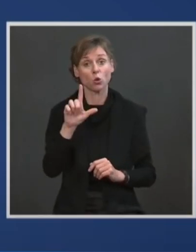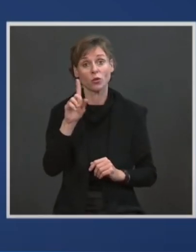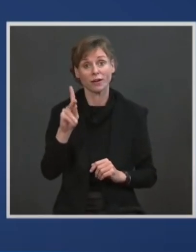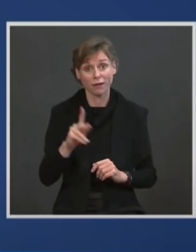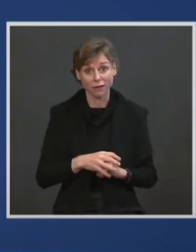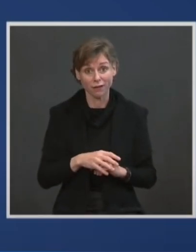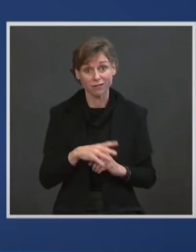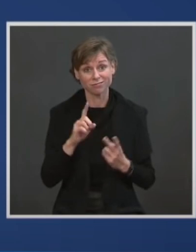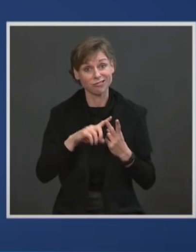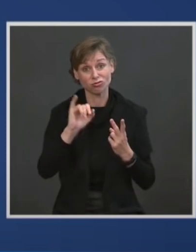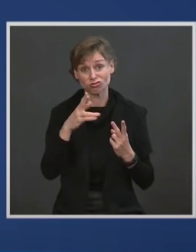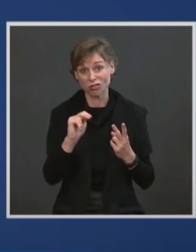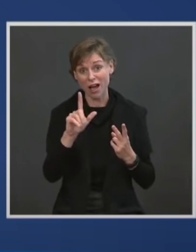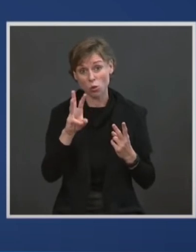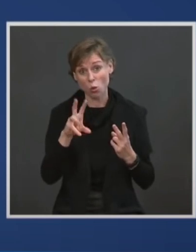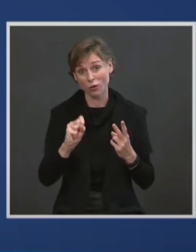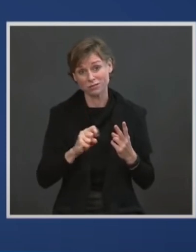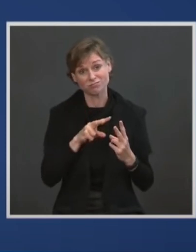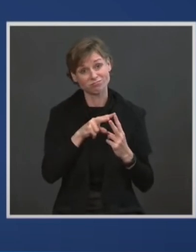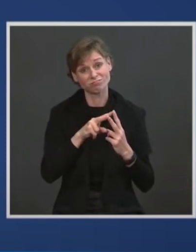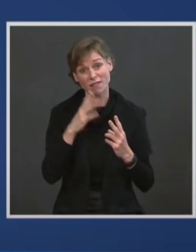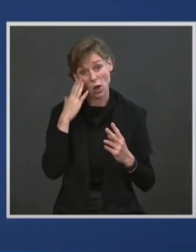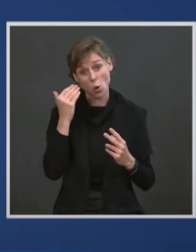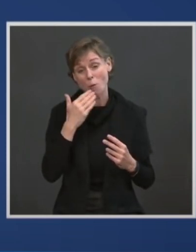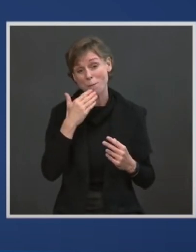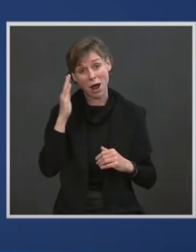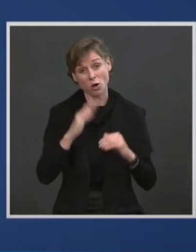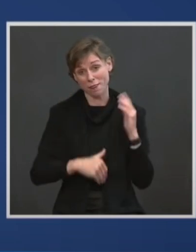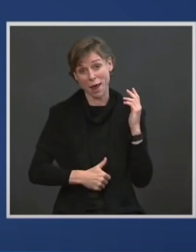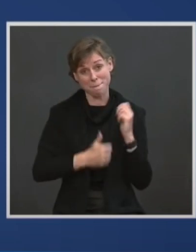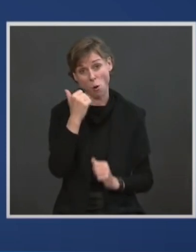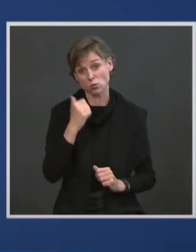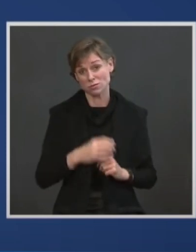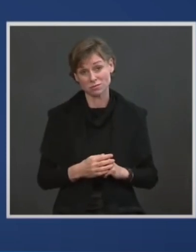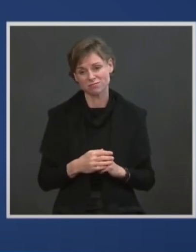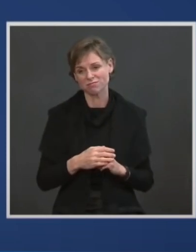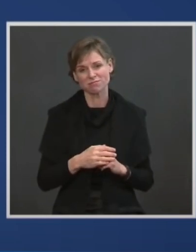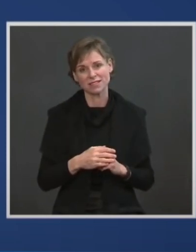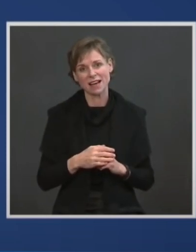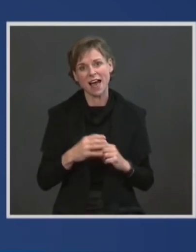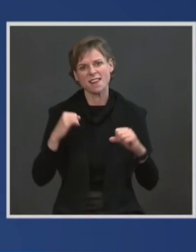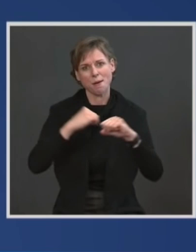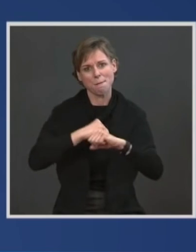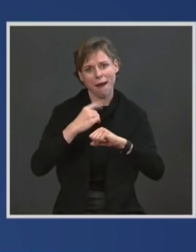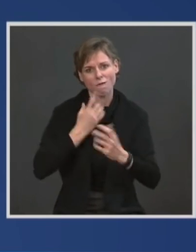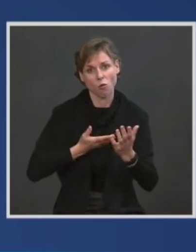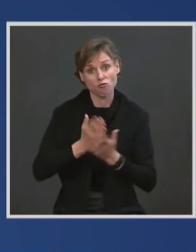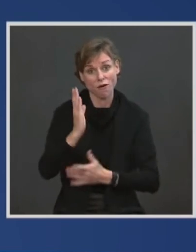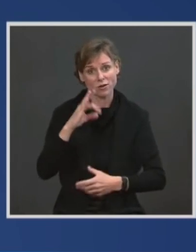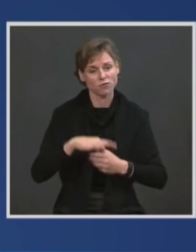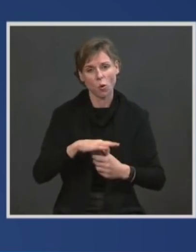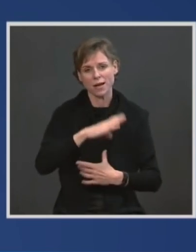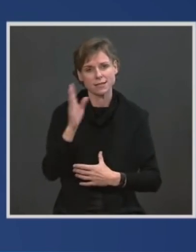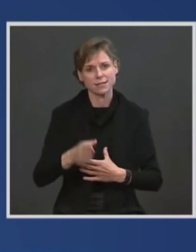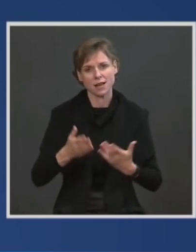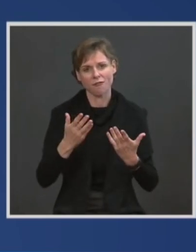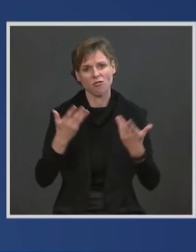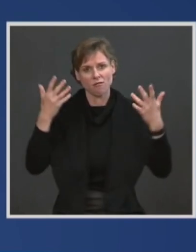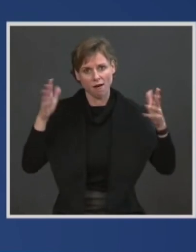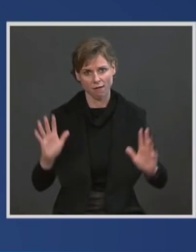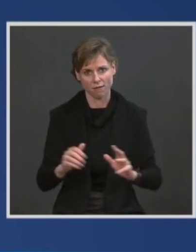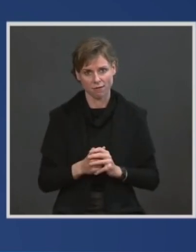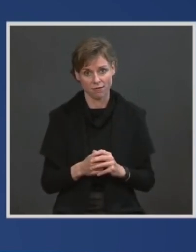better than most, the battle for the right to vote is never, ever over. And it's not over here in this state